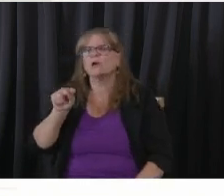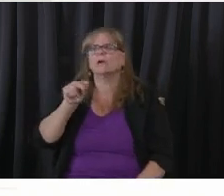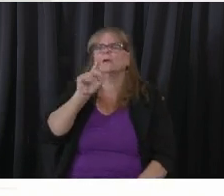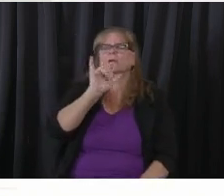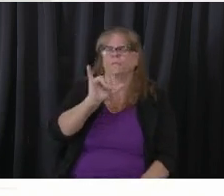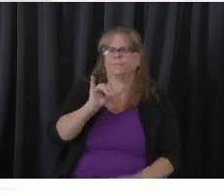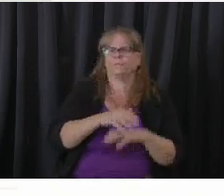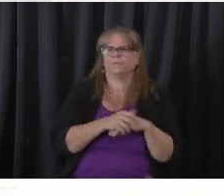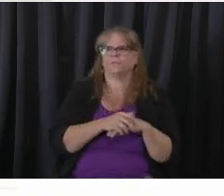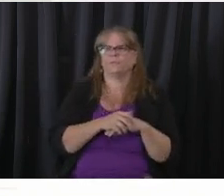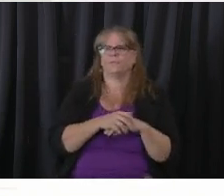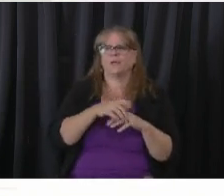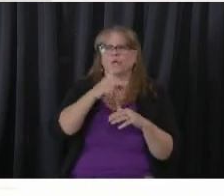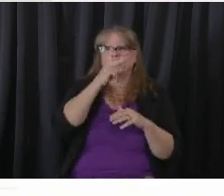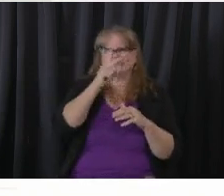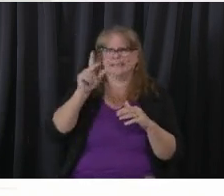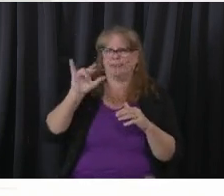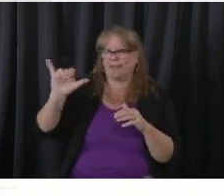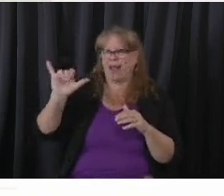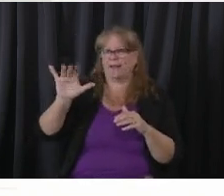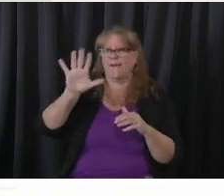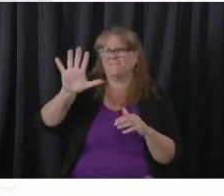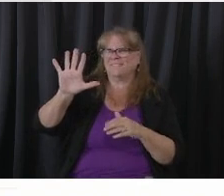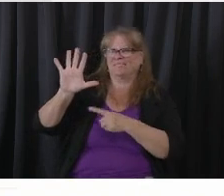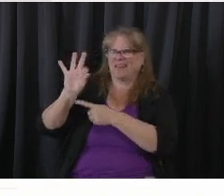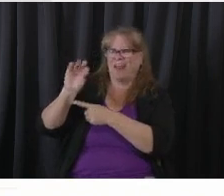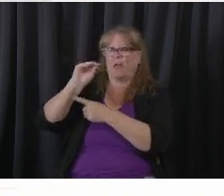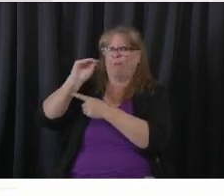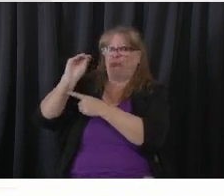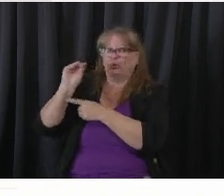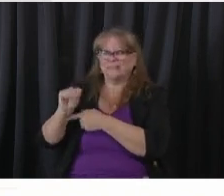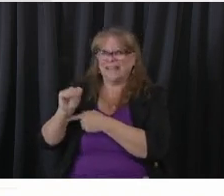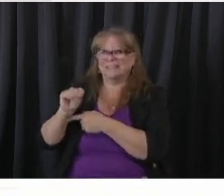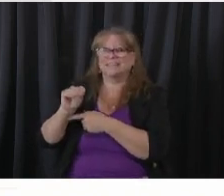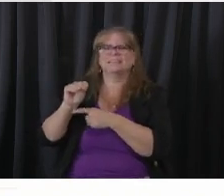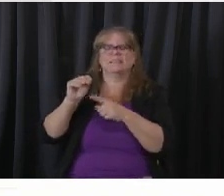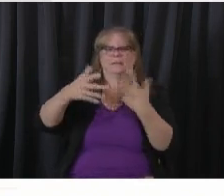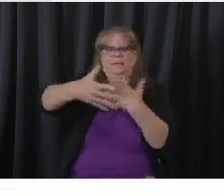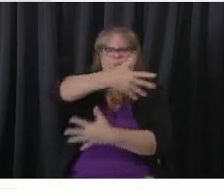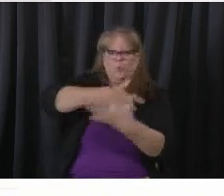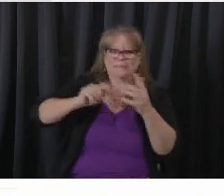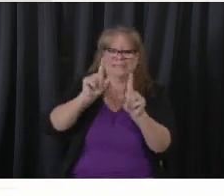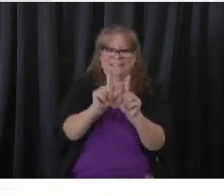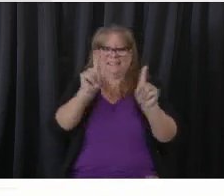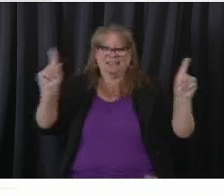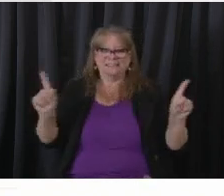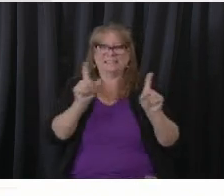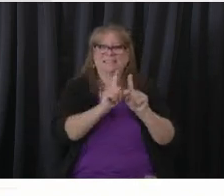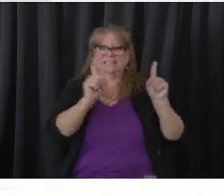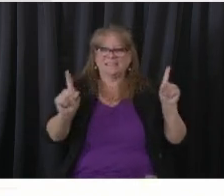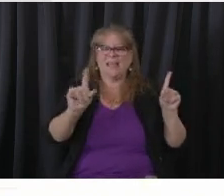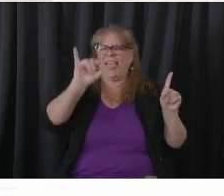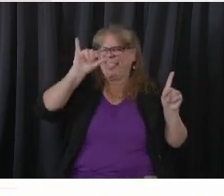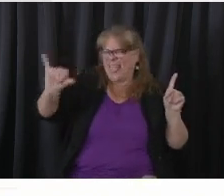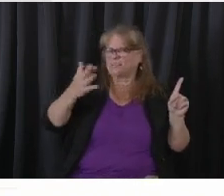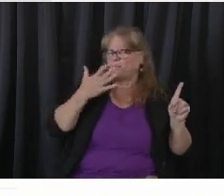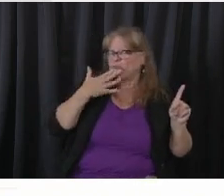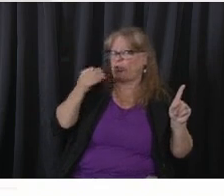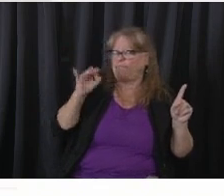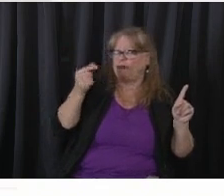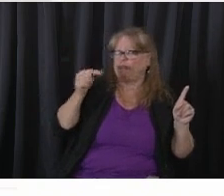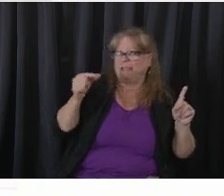59% social distancing level with that green line, meaning that we're seeing an acceleration in the number of hospitalizations that are occurring in the state right now.